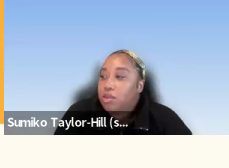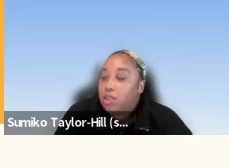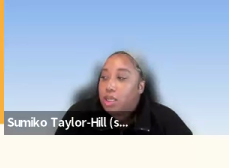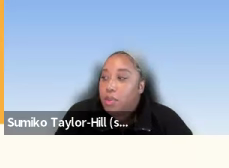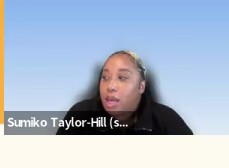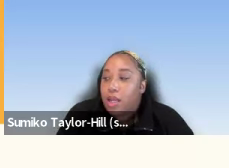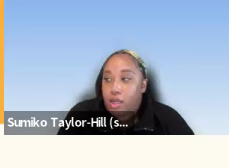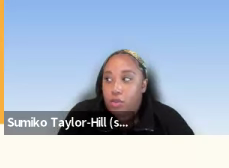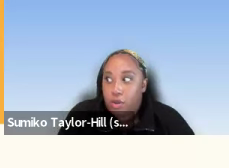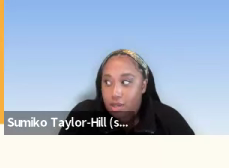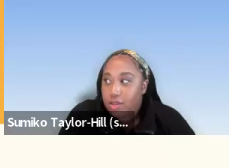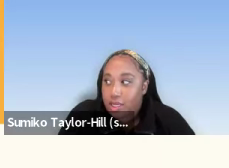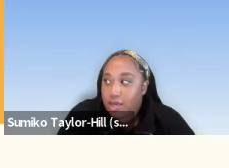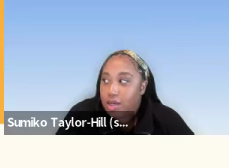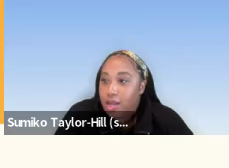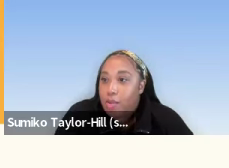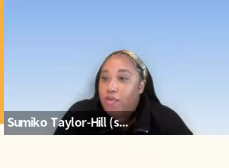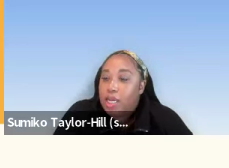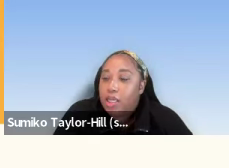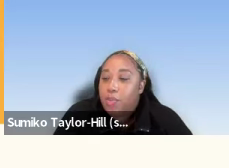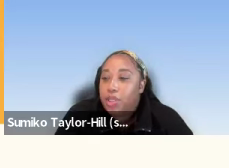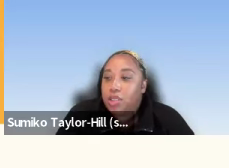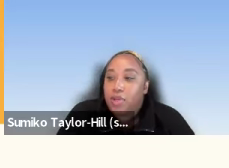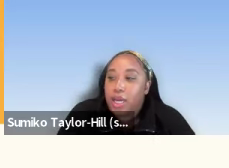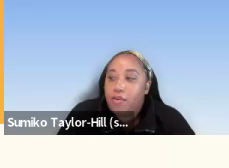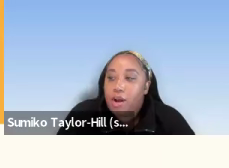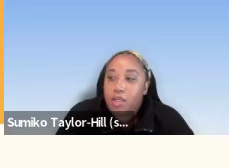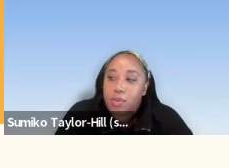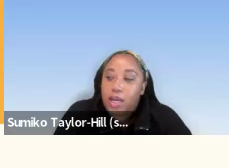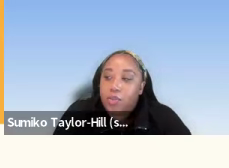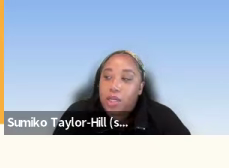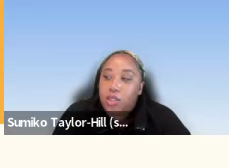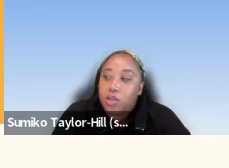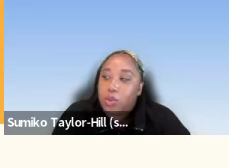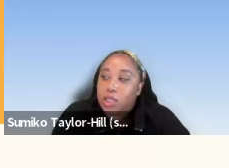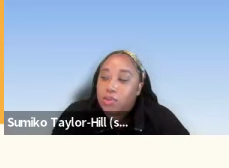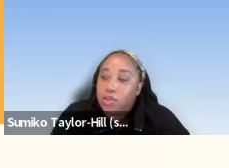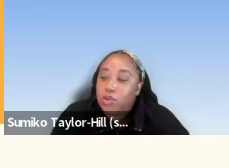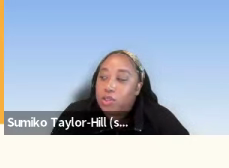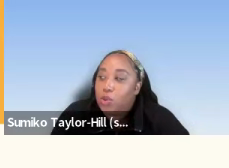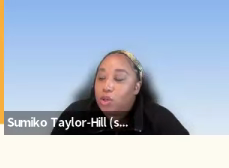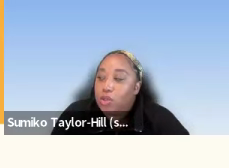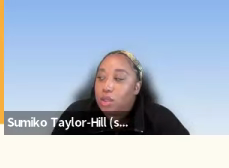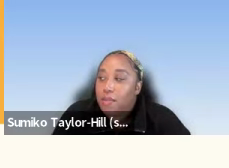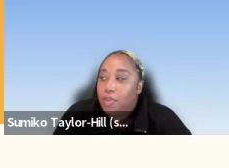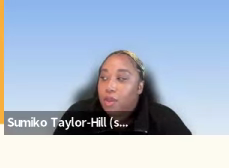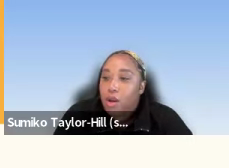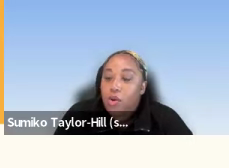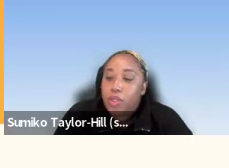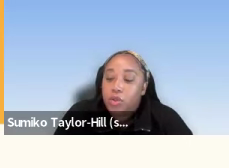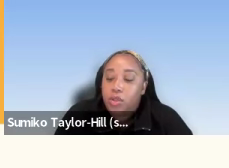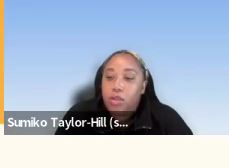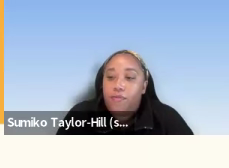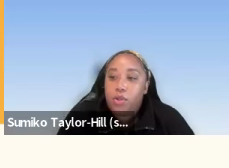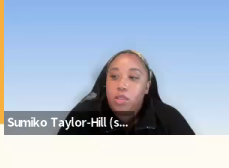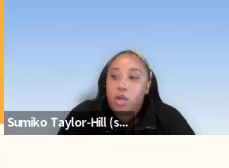addiction consult team at Hillsborough Medical Center, providing comprehensive care for hospitalized patients with substance use disorders.